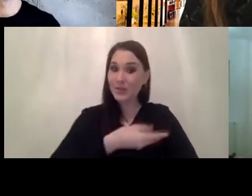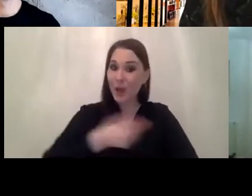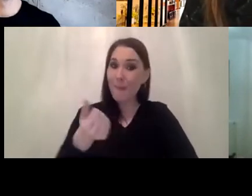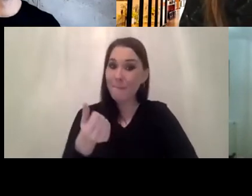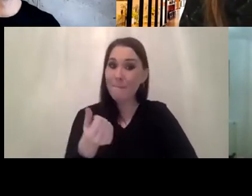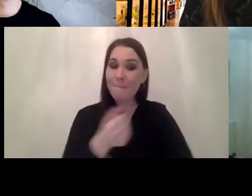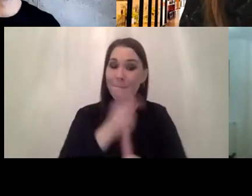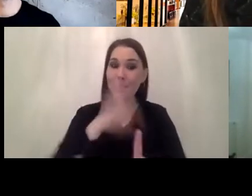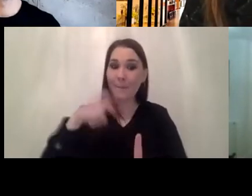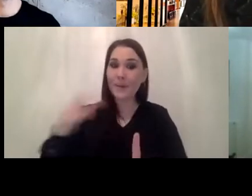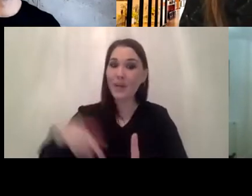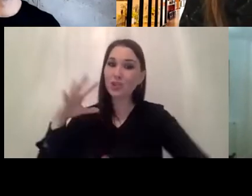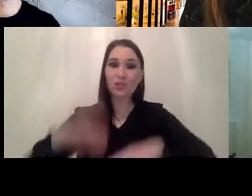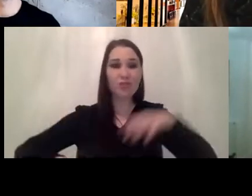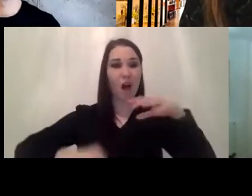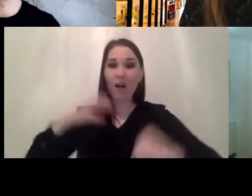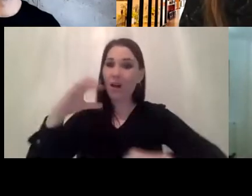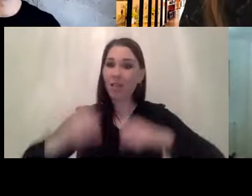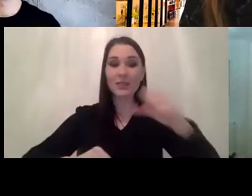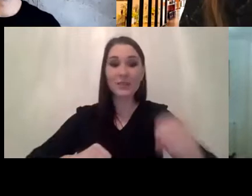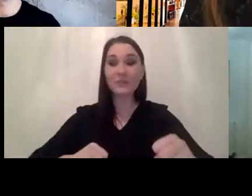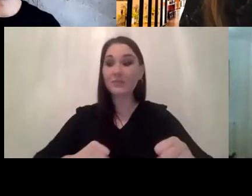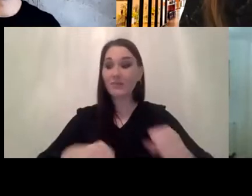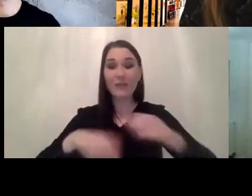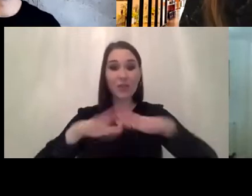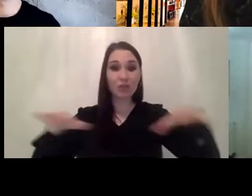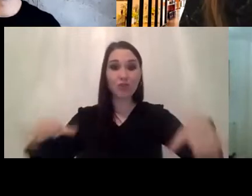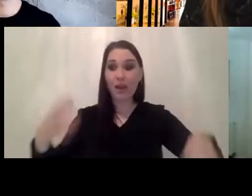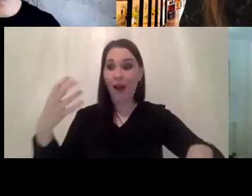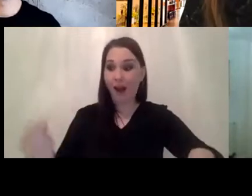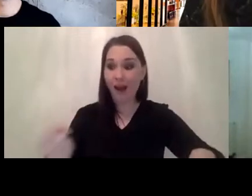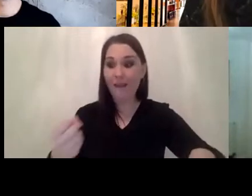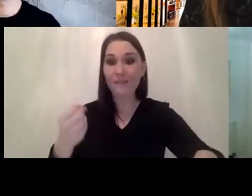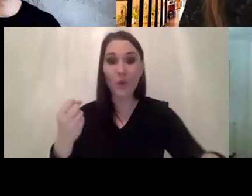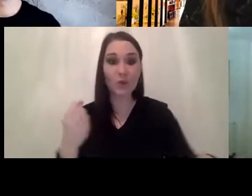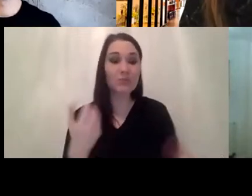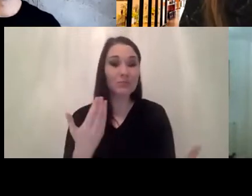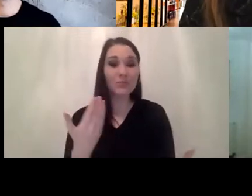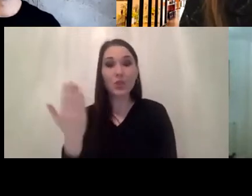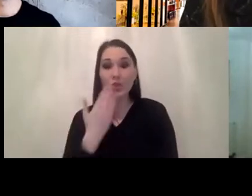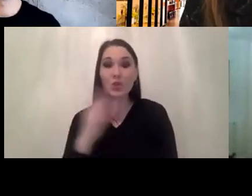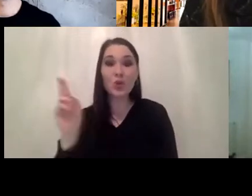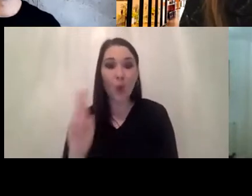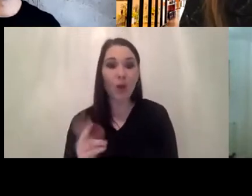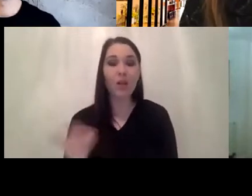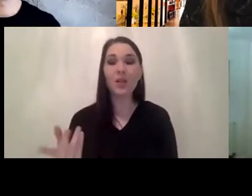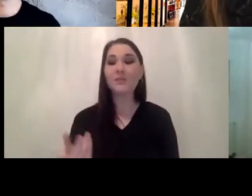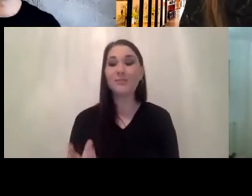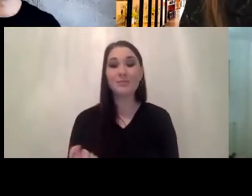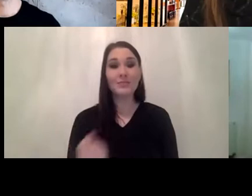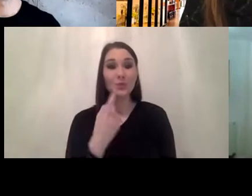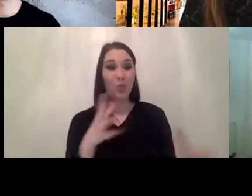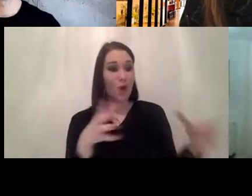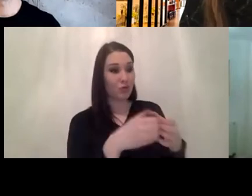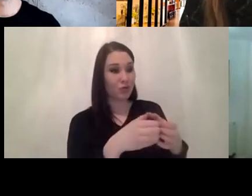in my team, have struggled with homeschooling, and that's been really challenging, I think, for people. There's one side of us saying, oh, take time